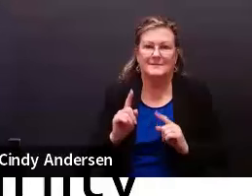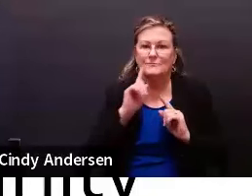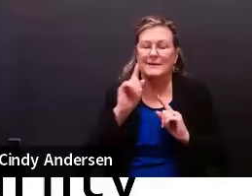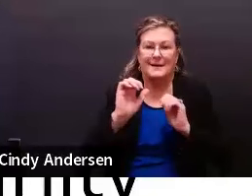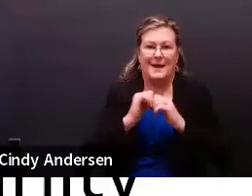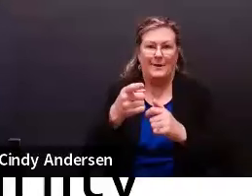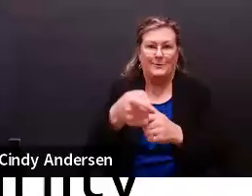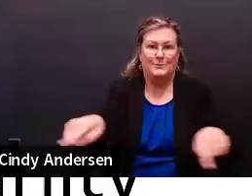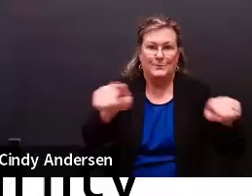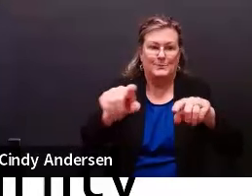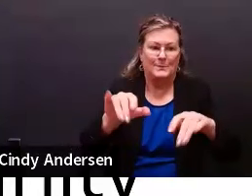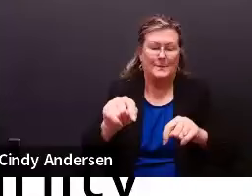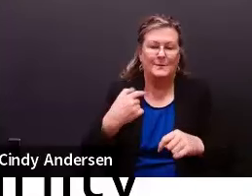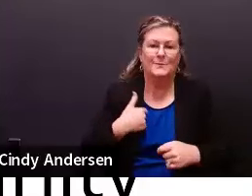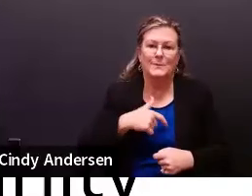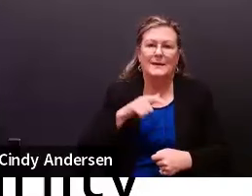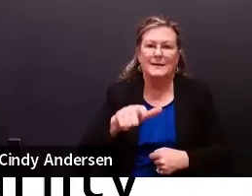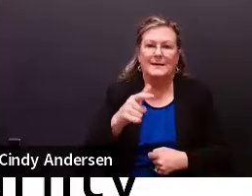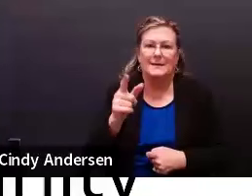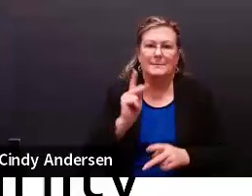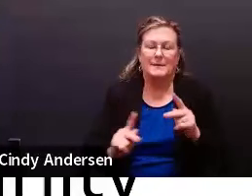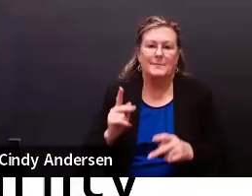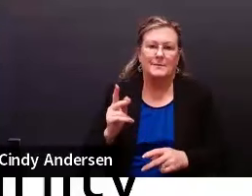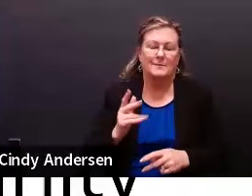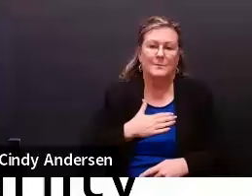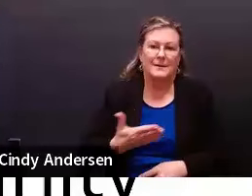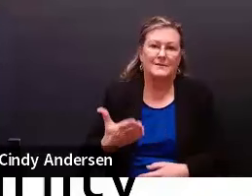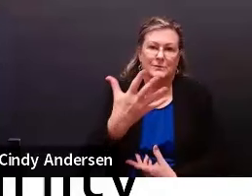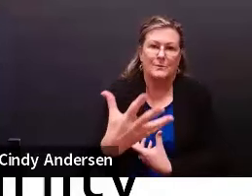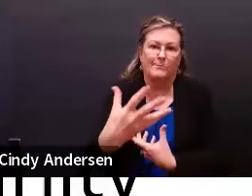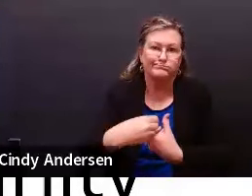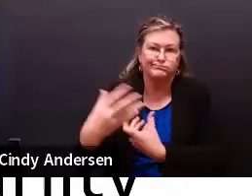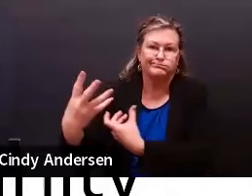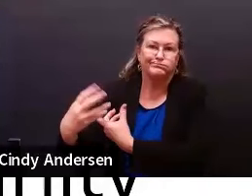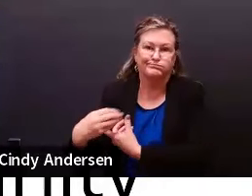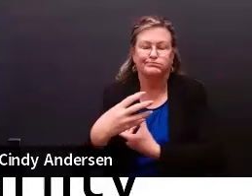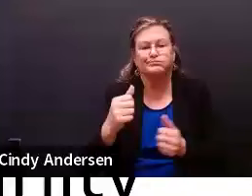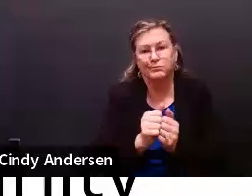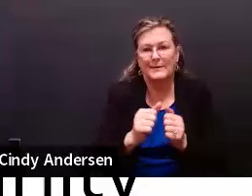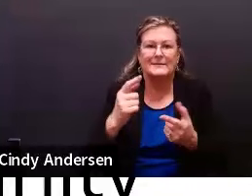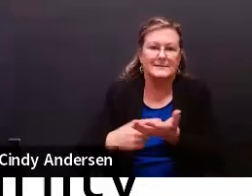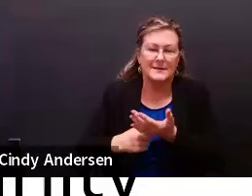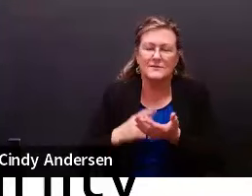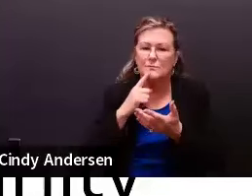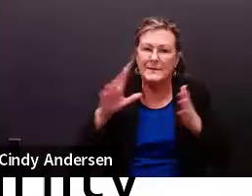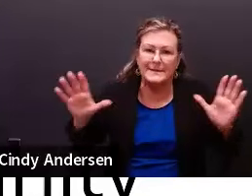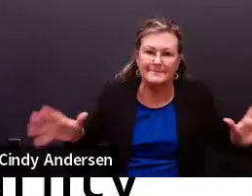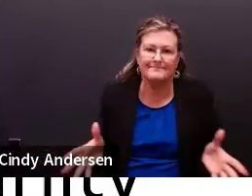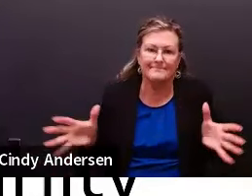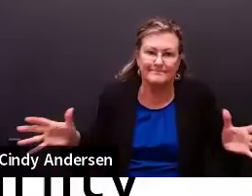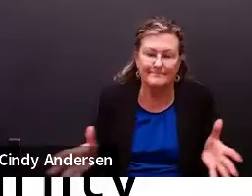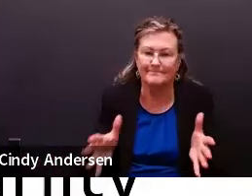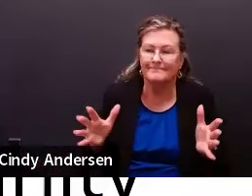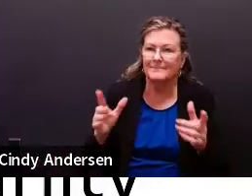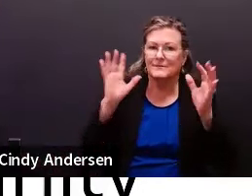So we need participants that are engaging in these discussions and really driving where